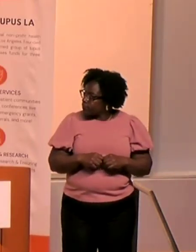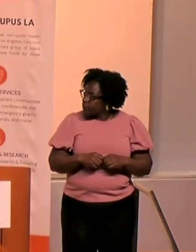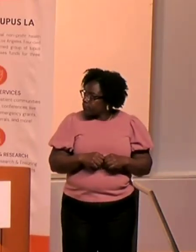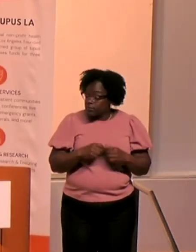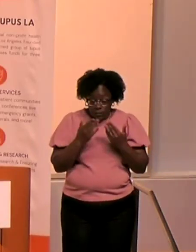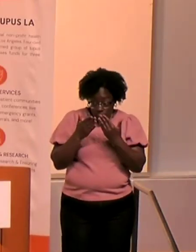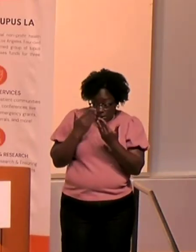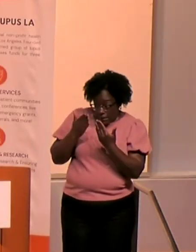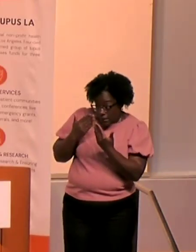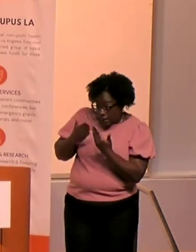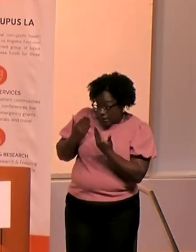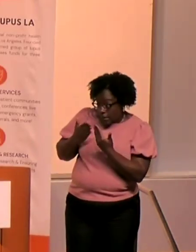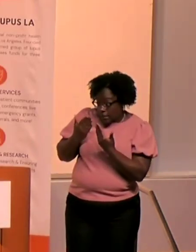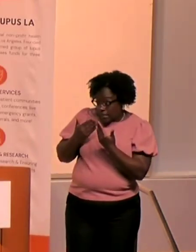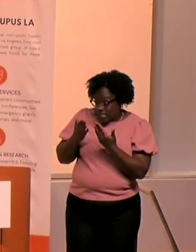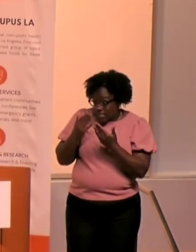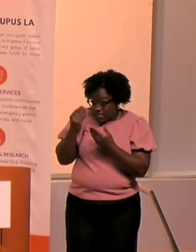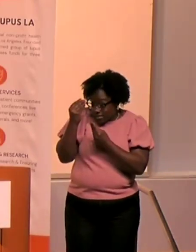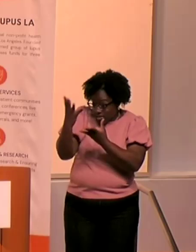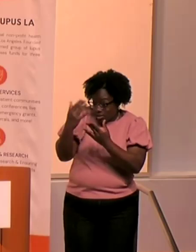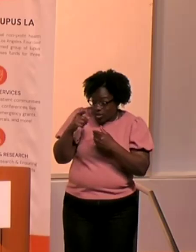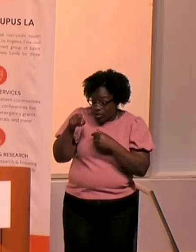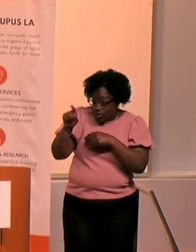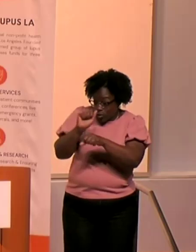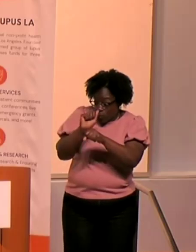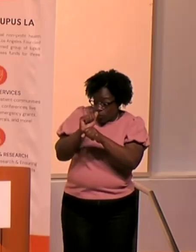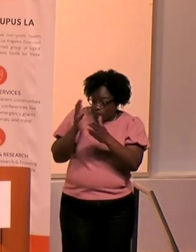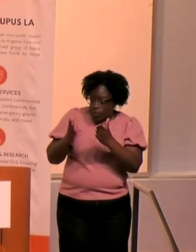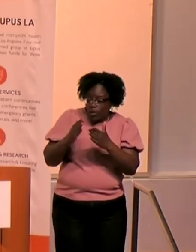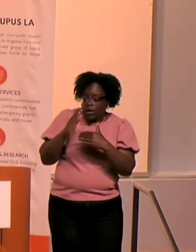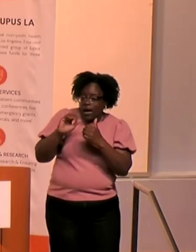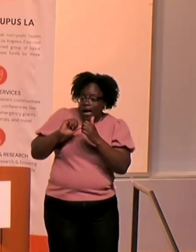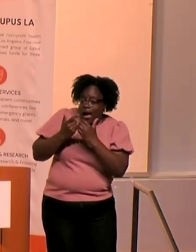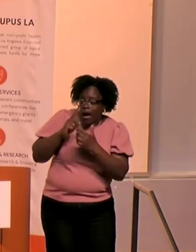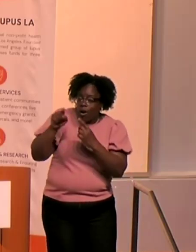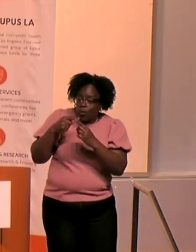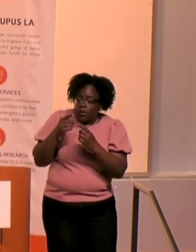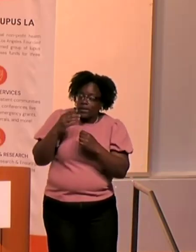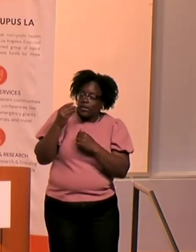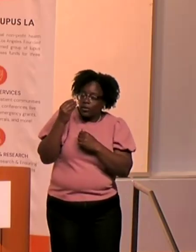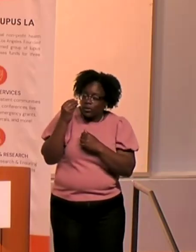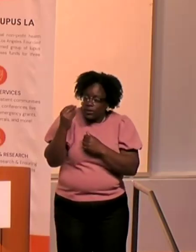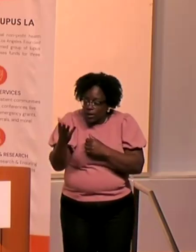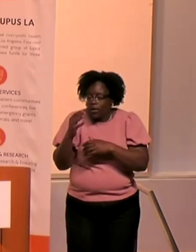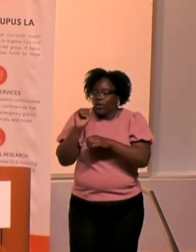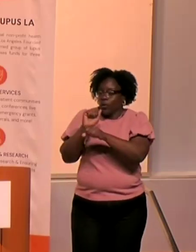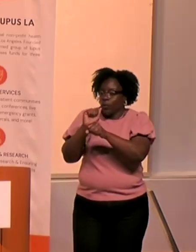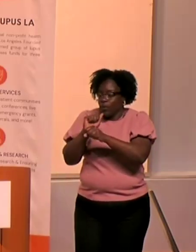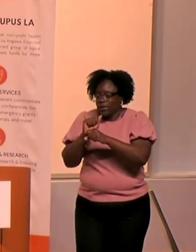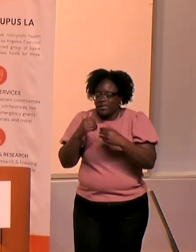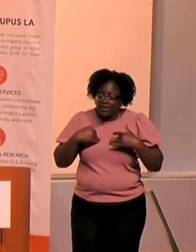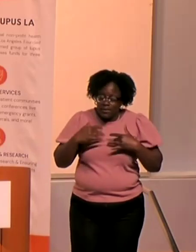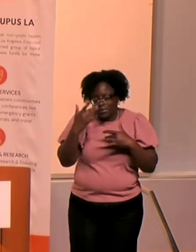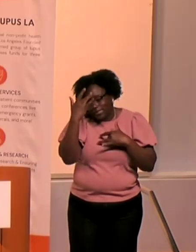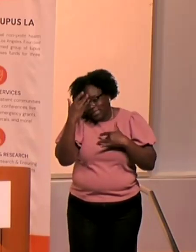easy for you to share with your coworkers? Like, or how did you, or when did you, in the process of your employment, share you have lupus?